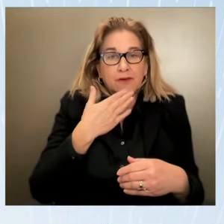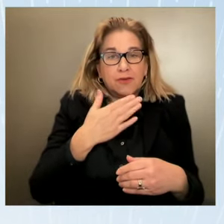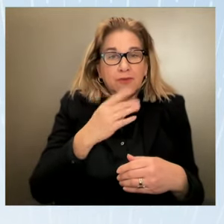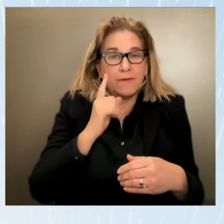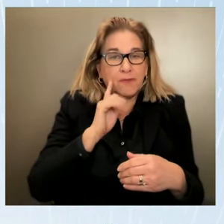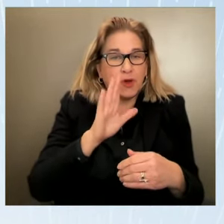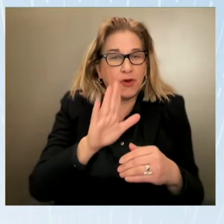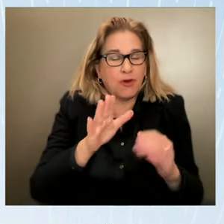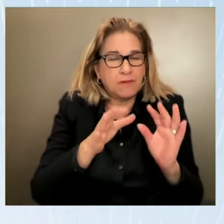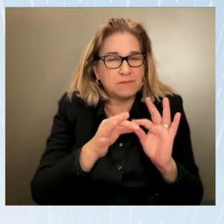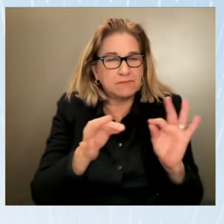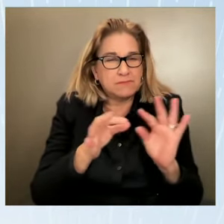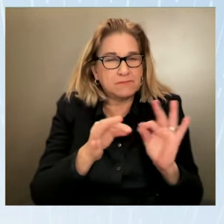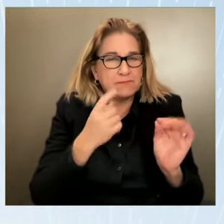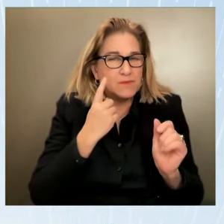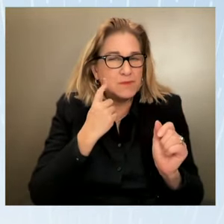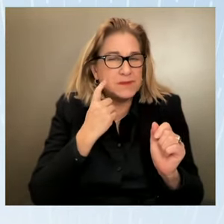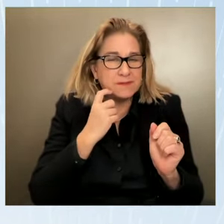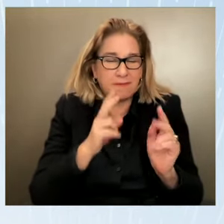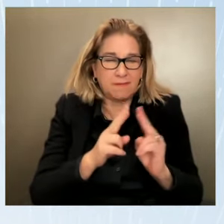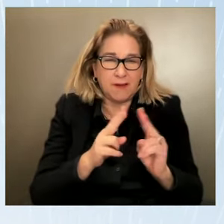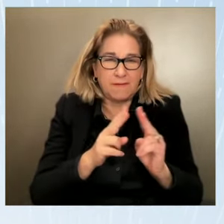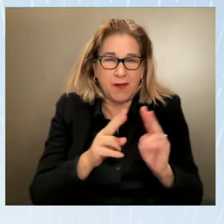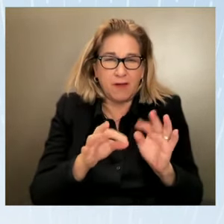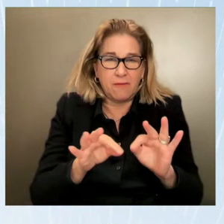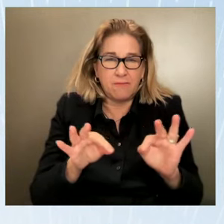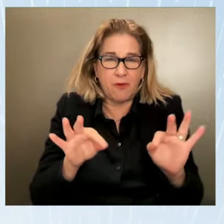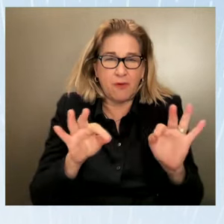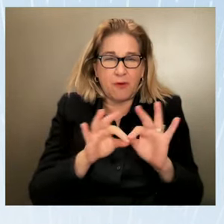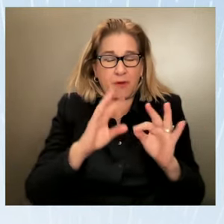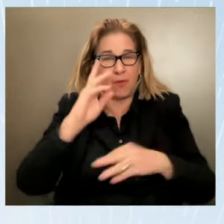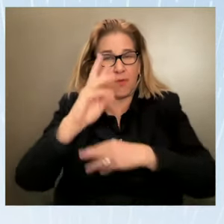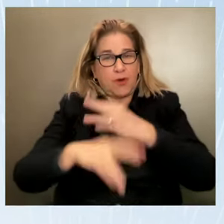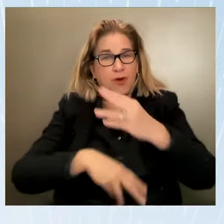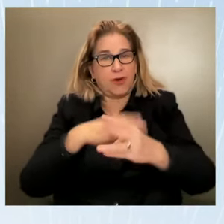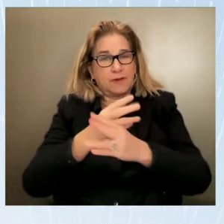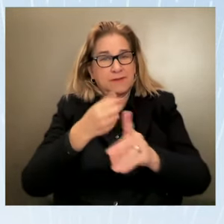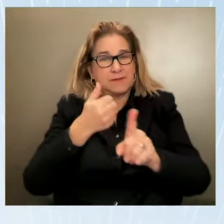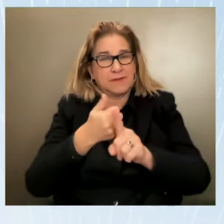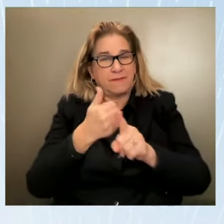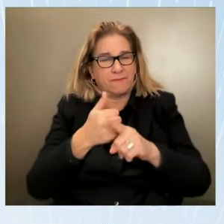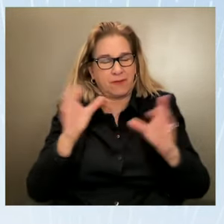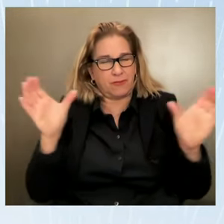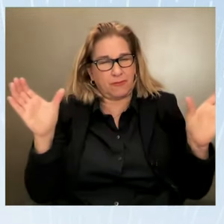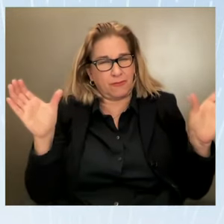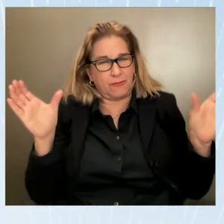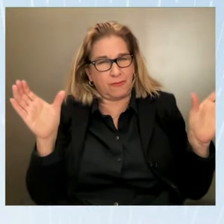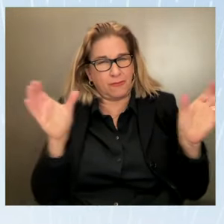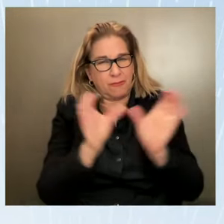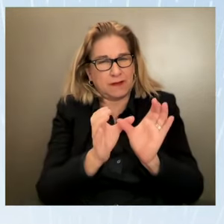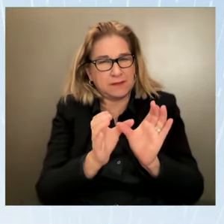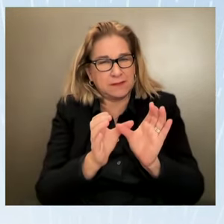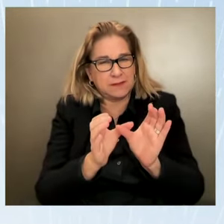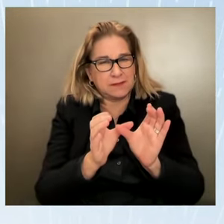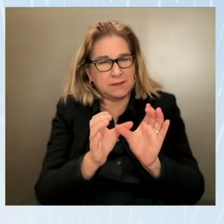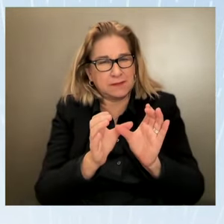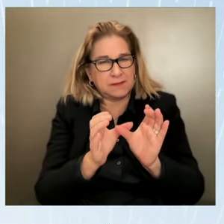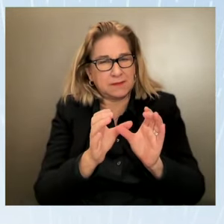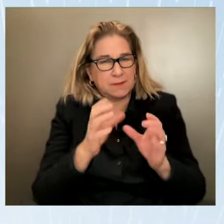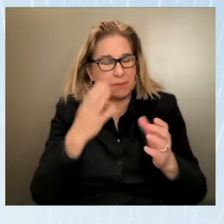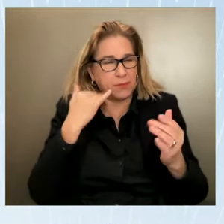world are in crisis for one reason or another, and people are forcibly displaced from their homes, this, of course, is a prime target